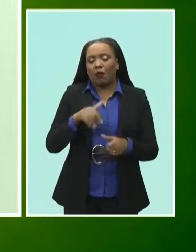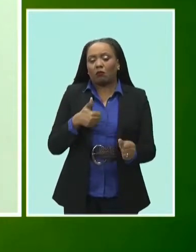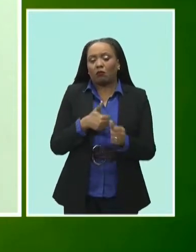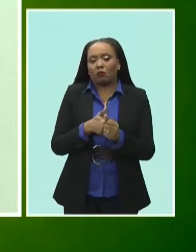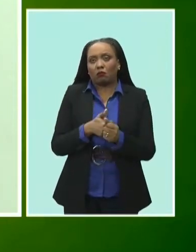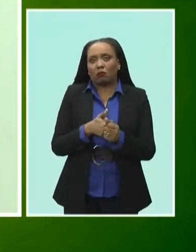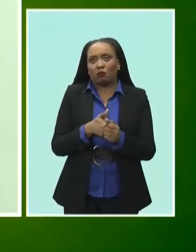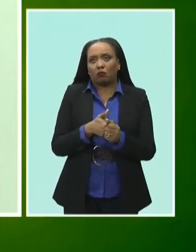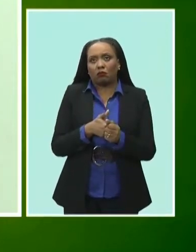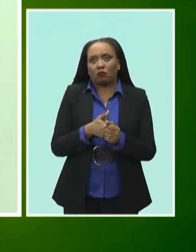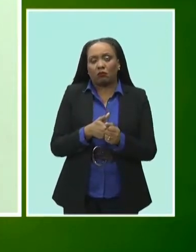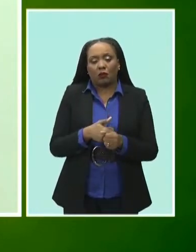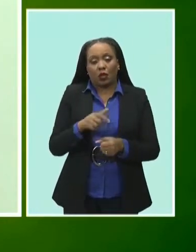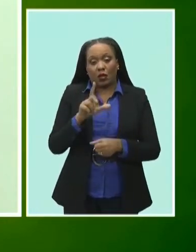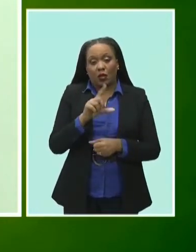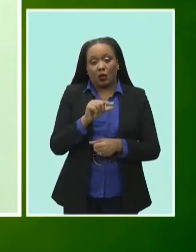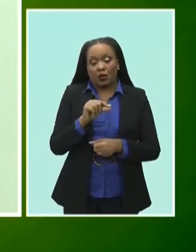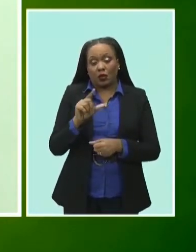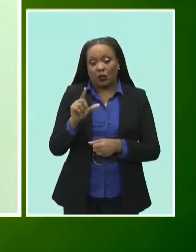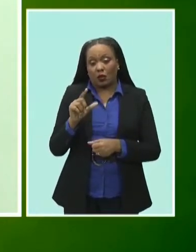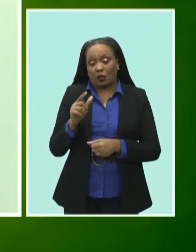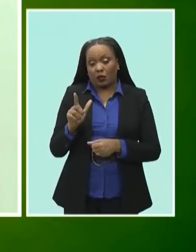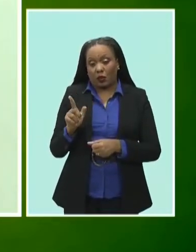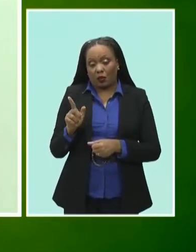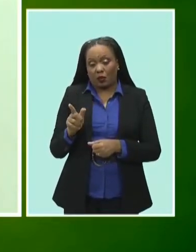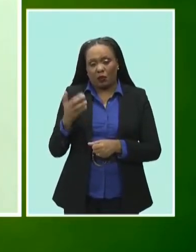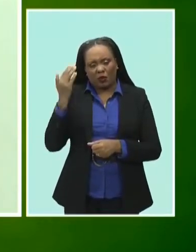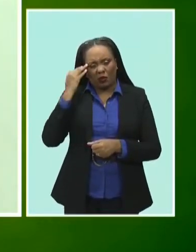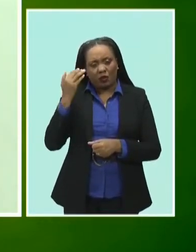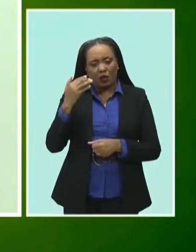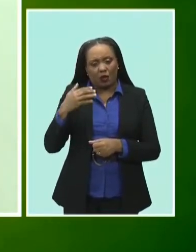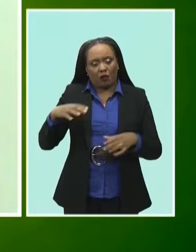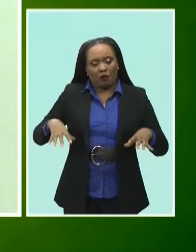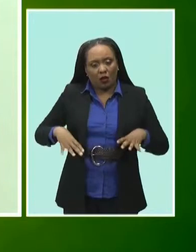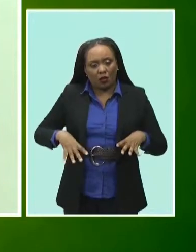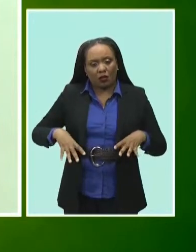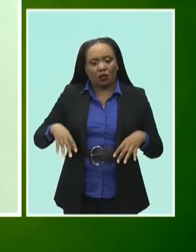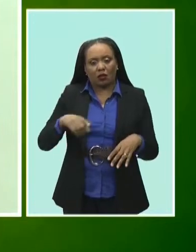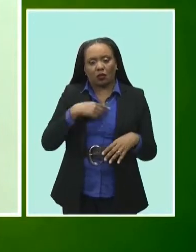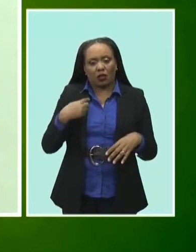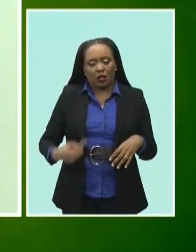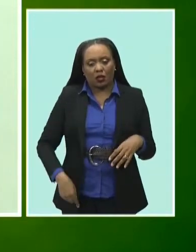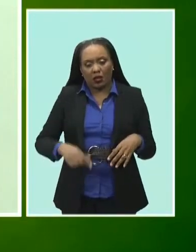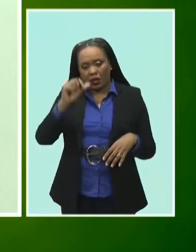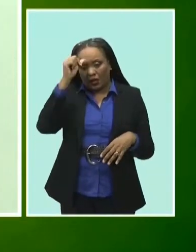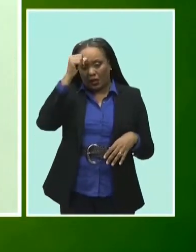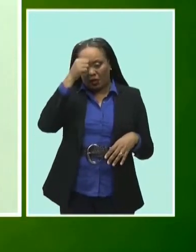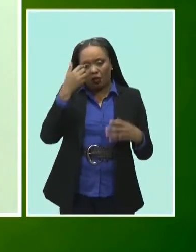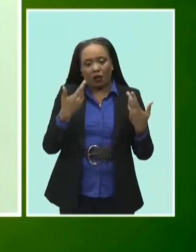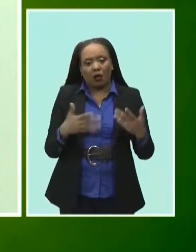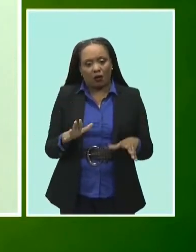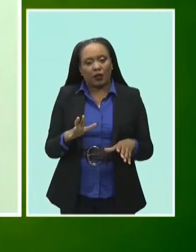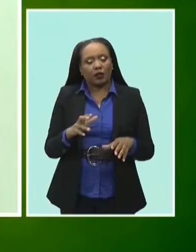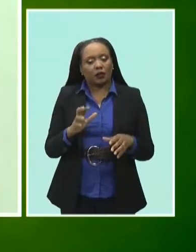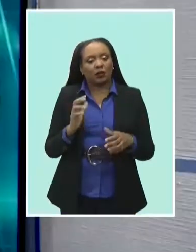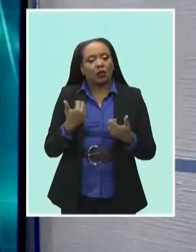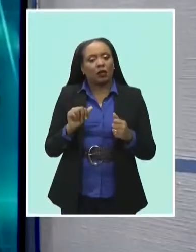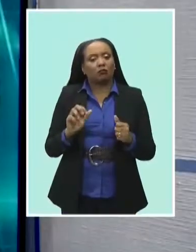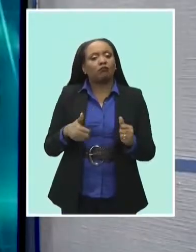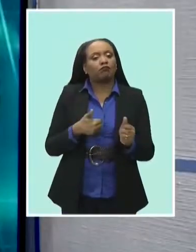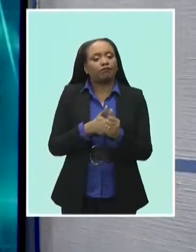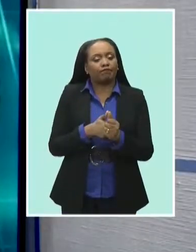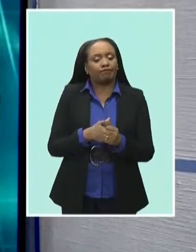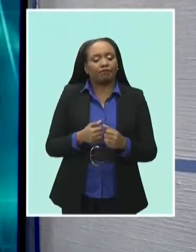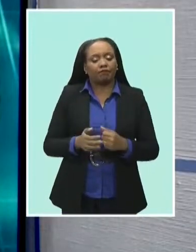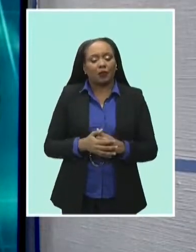be in 2021. We know that Russia, China, India are already working on also the same. And